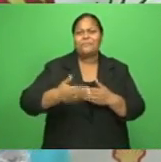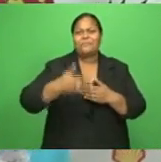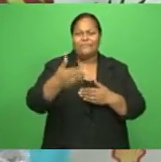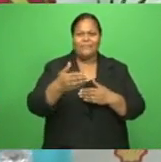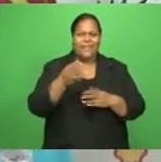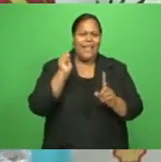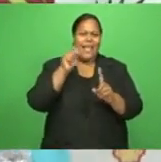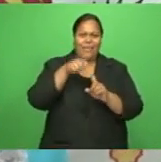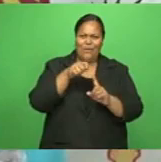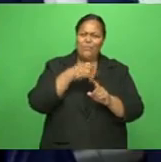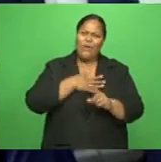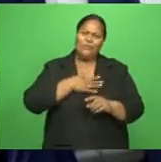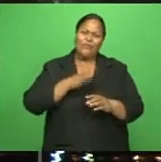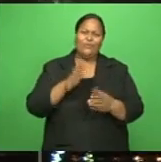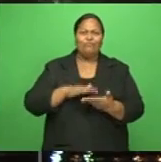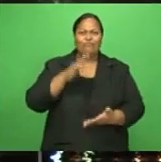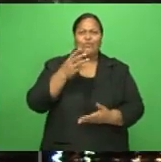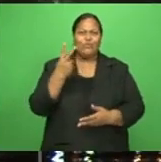$250,000.